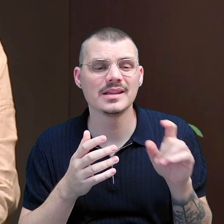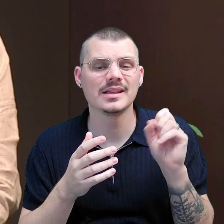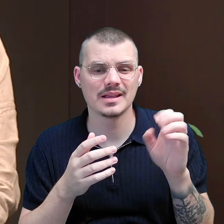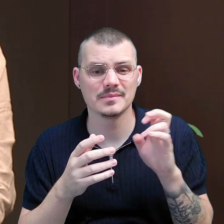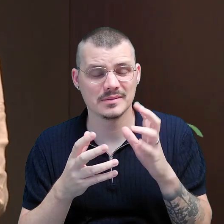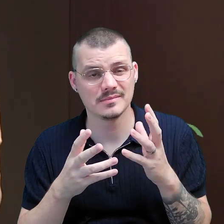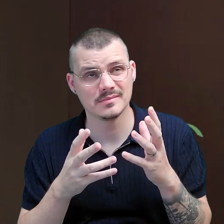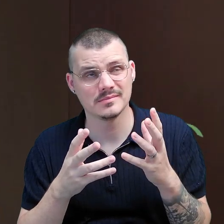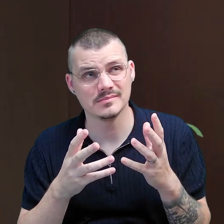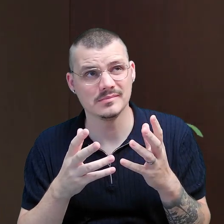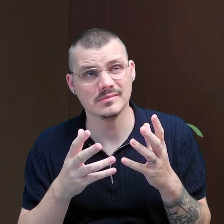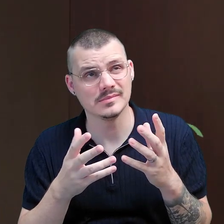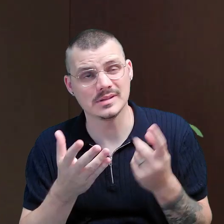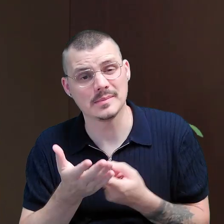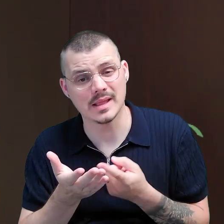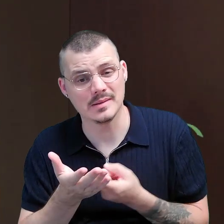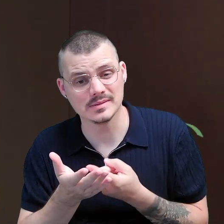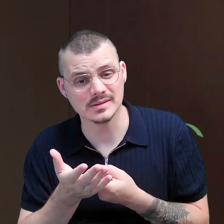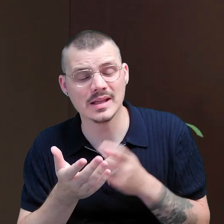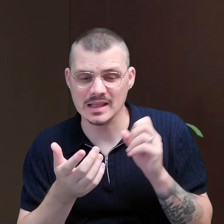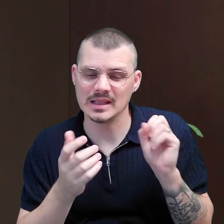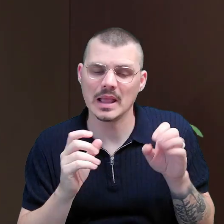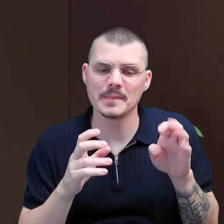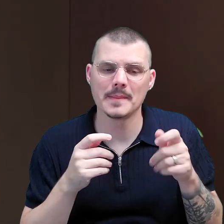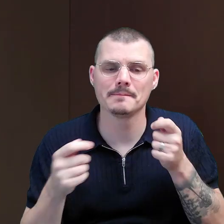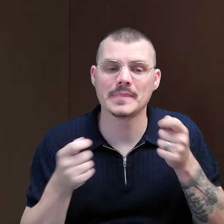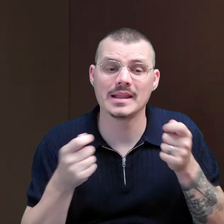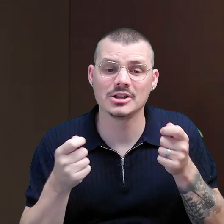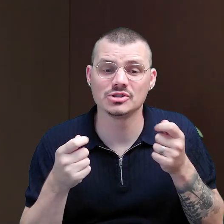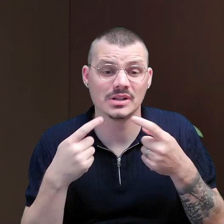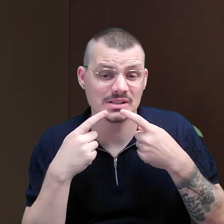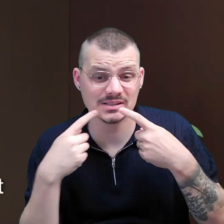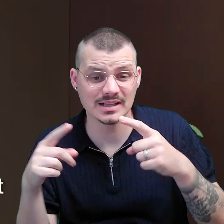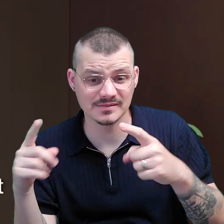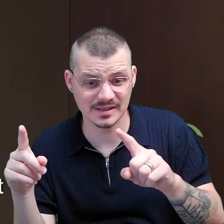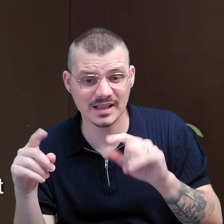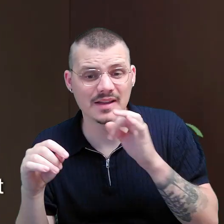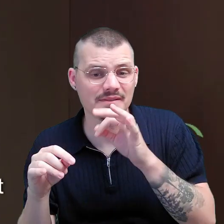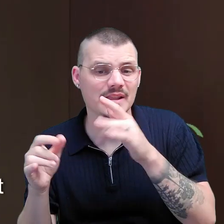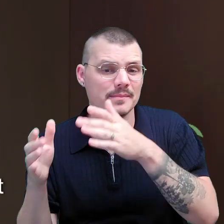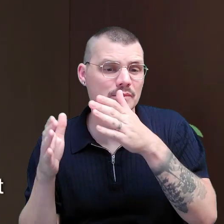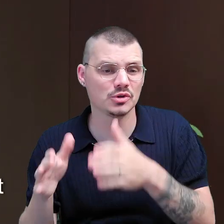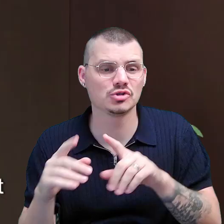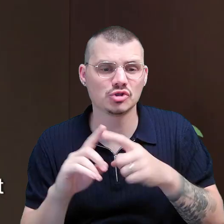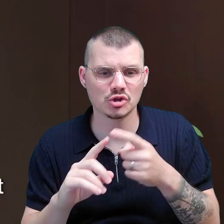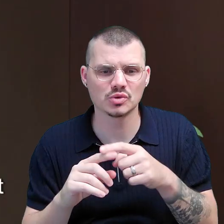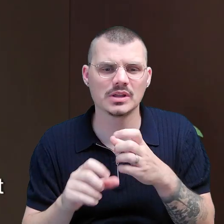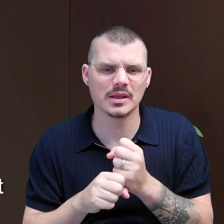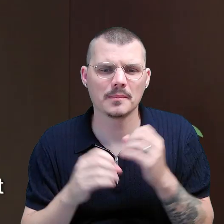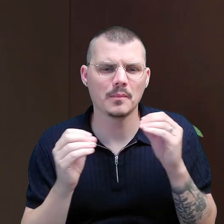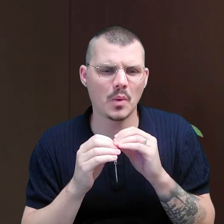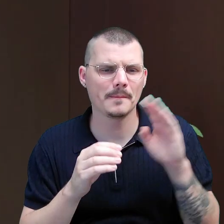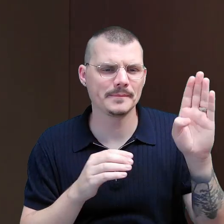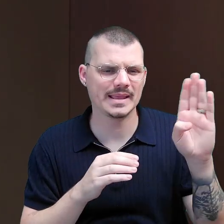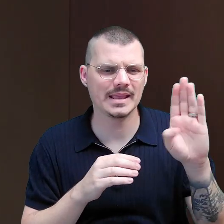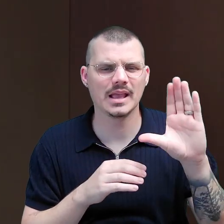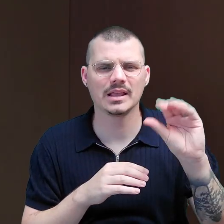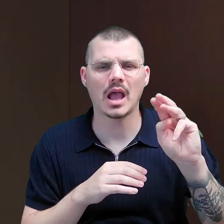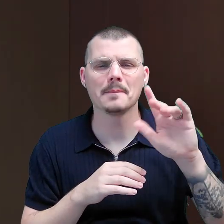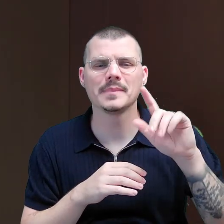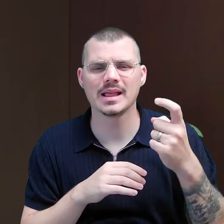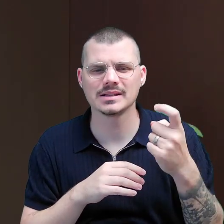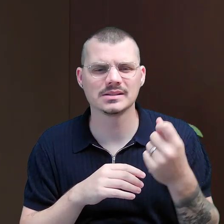that can be, well, more than sometimes, that can be managed successfully if the person starts to get some B